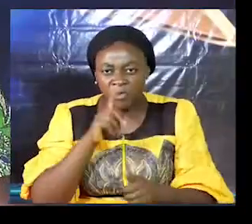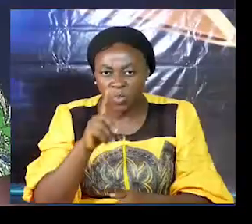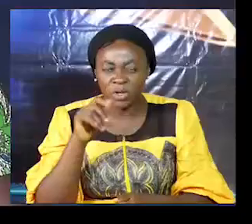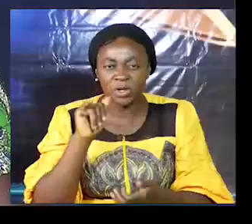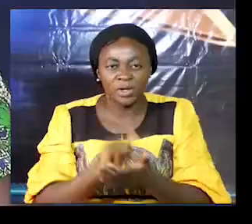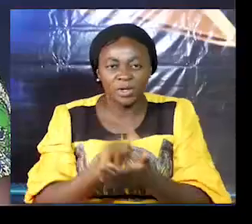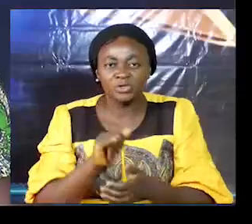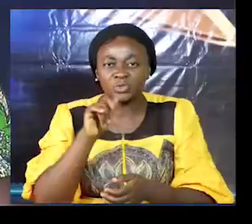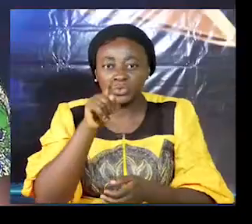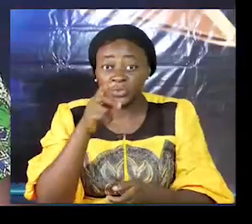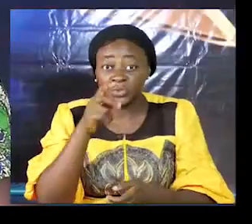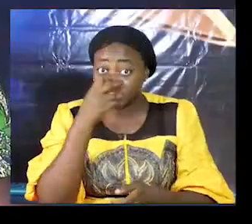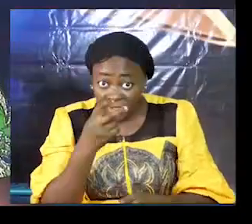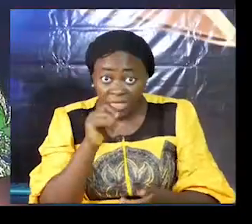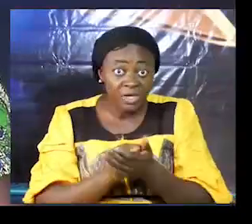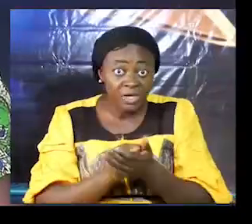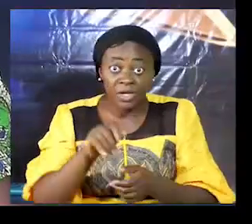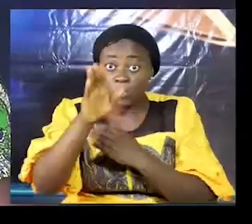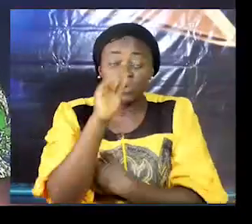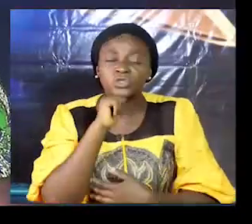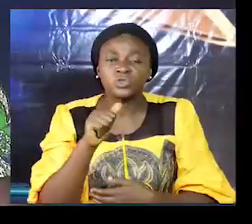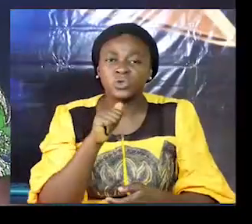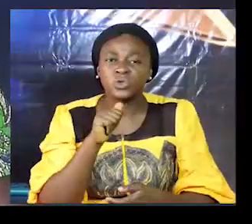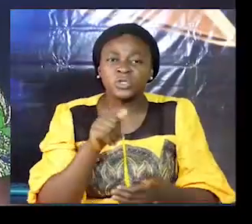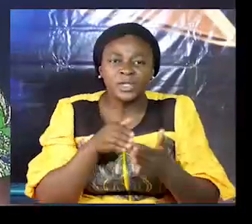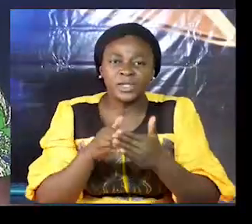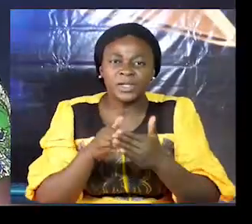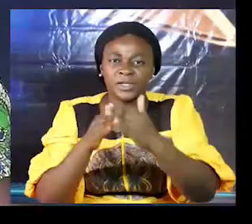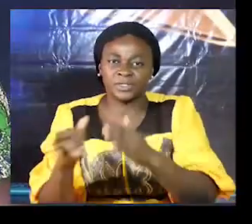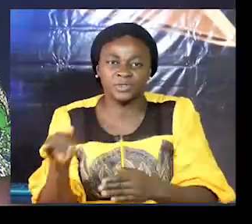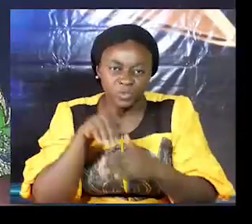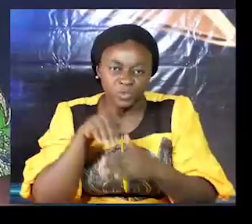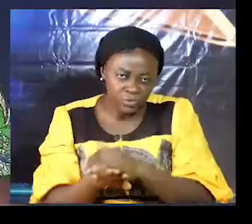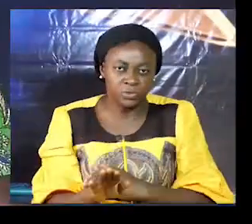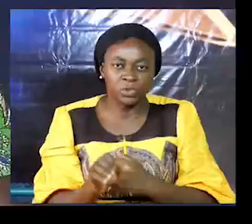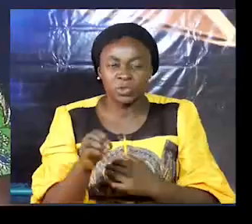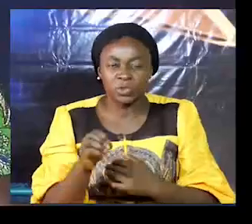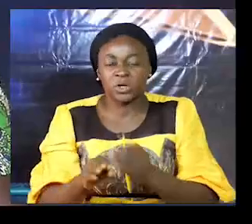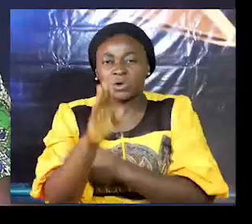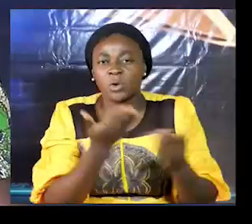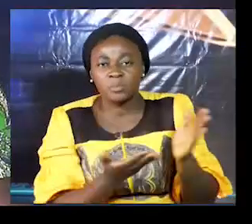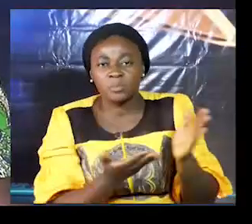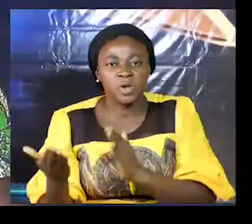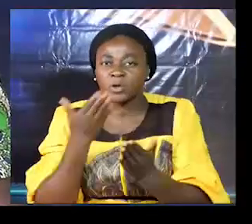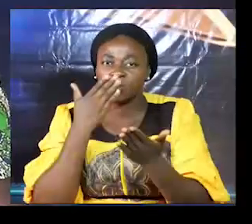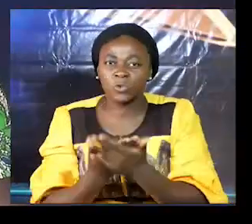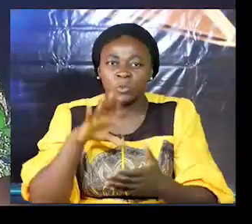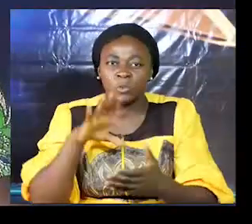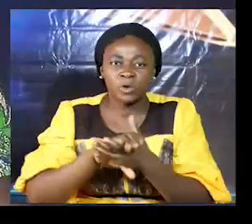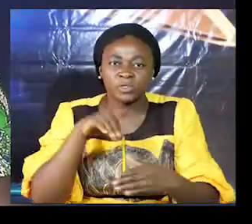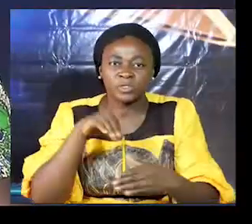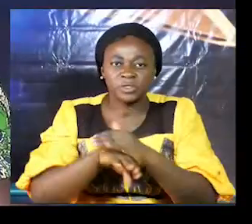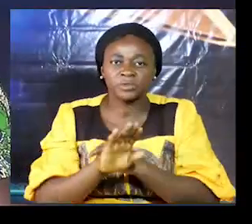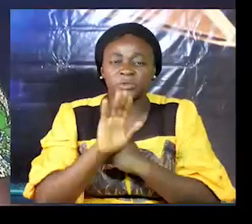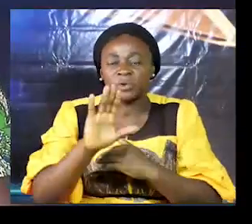into, so that God will bring a good marriage for your life? Shall we pray together? Our Father and our God, we thank you